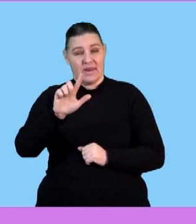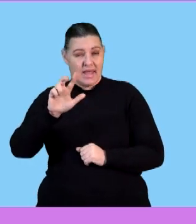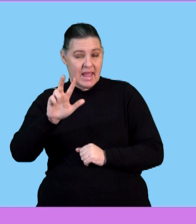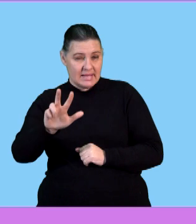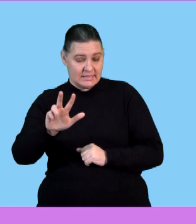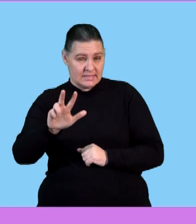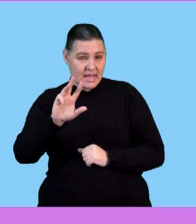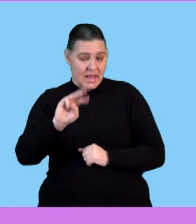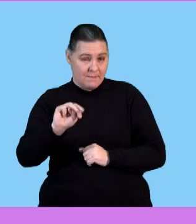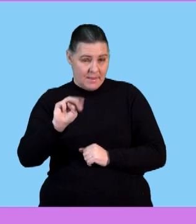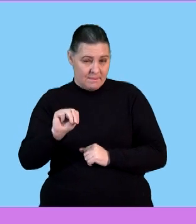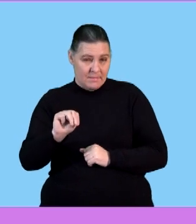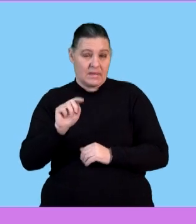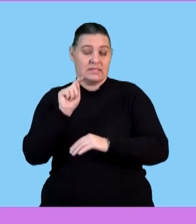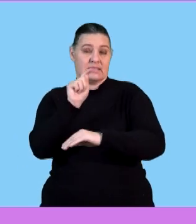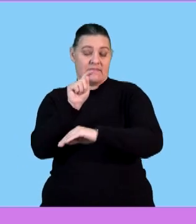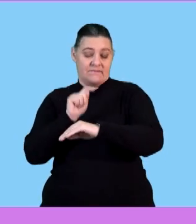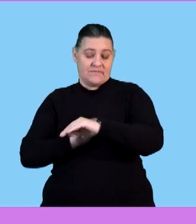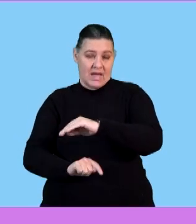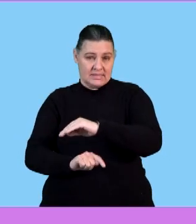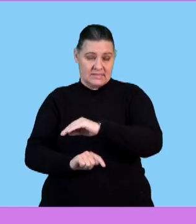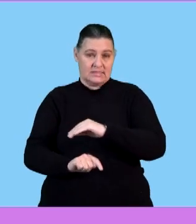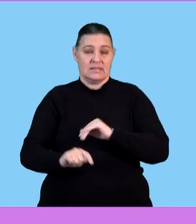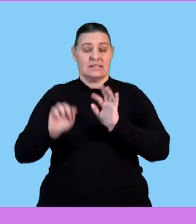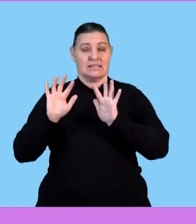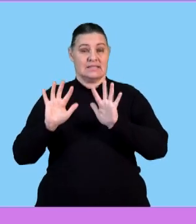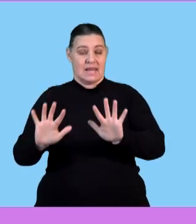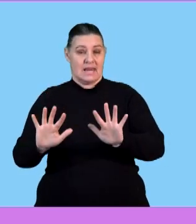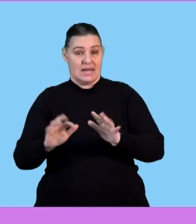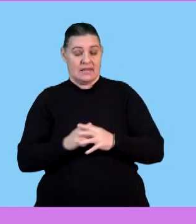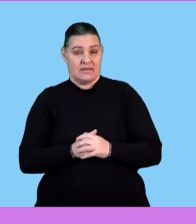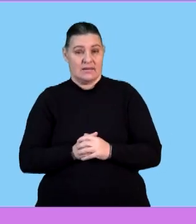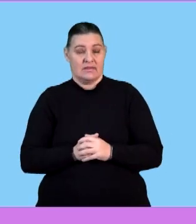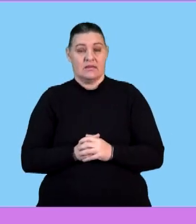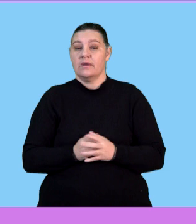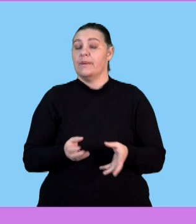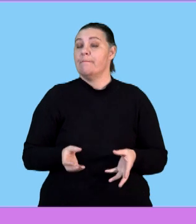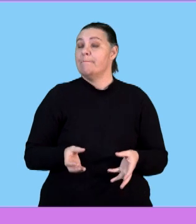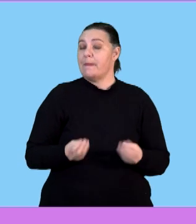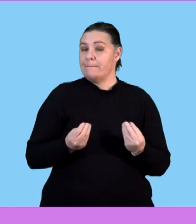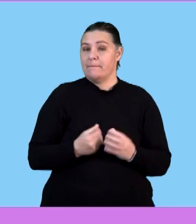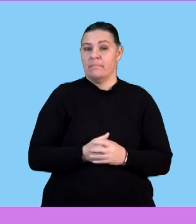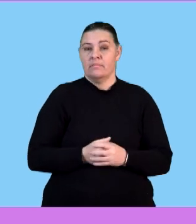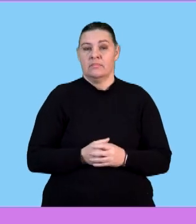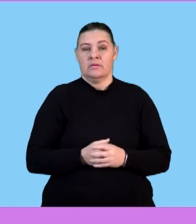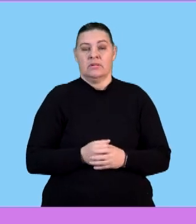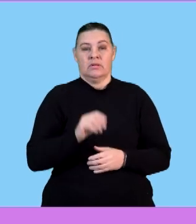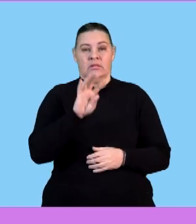4,278 millimeters divided by 10 gives me